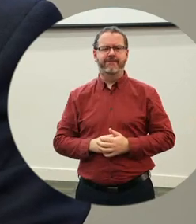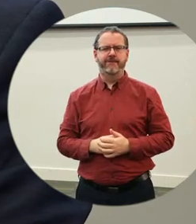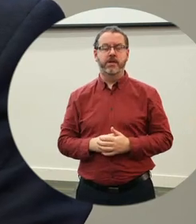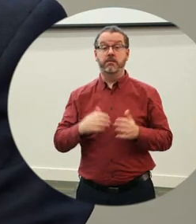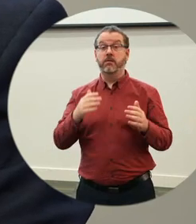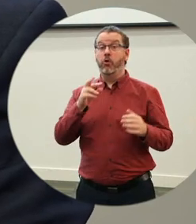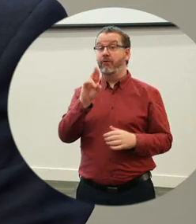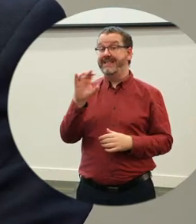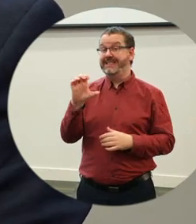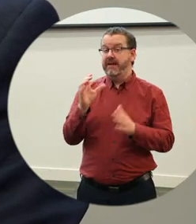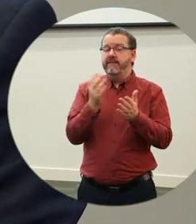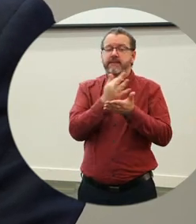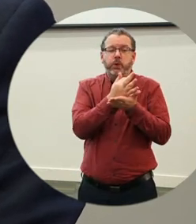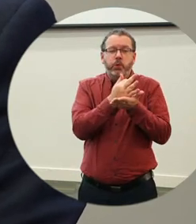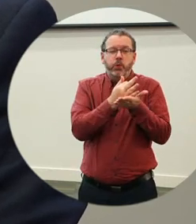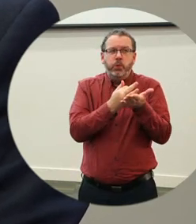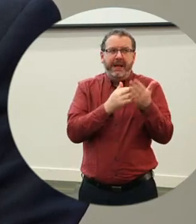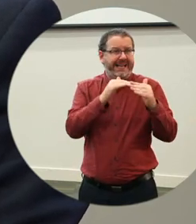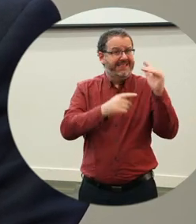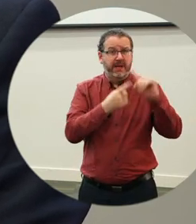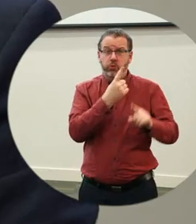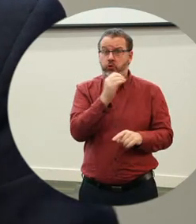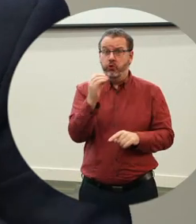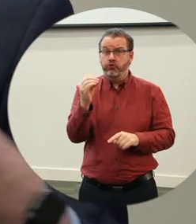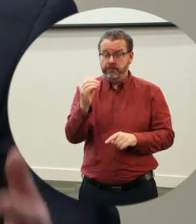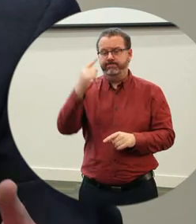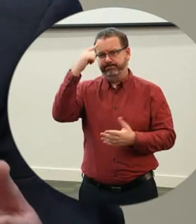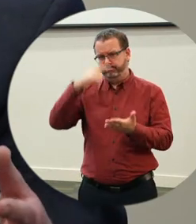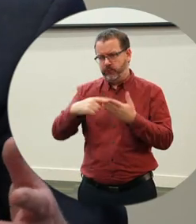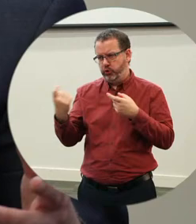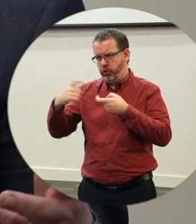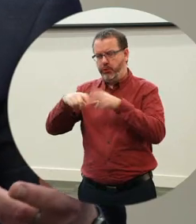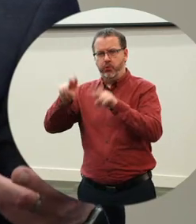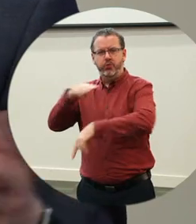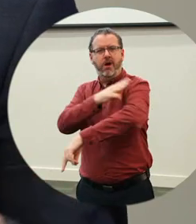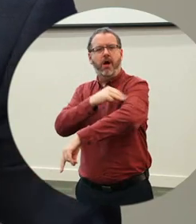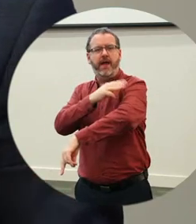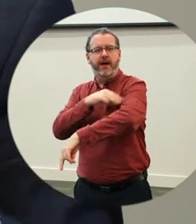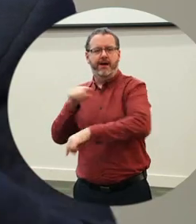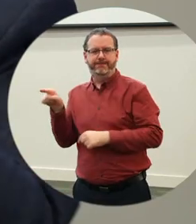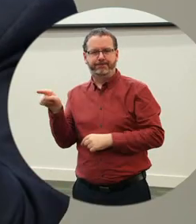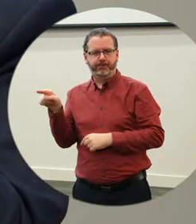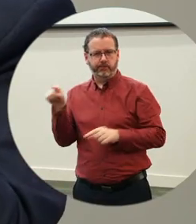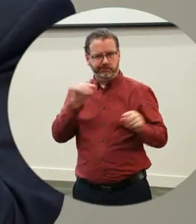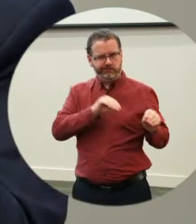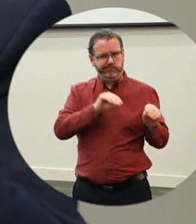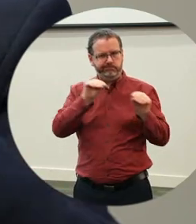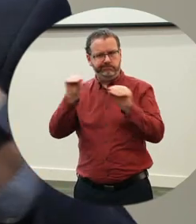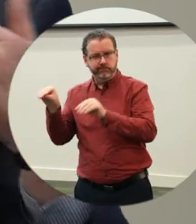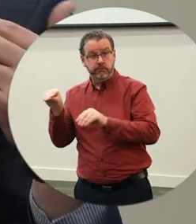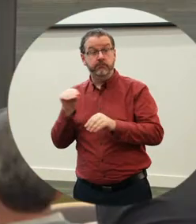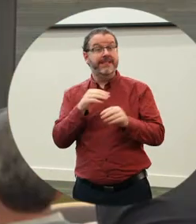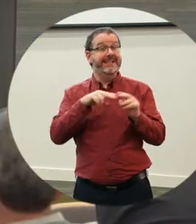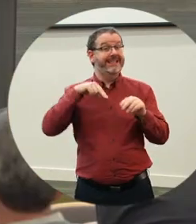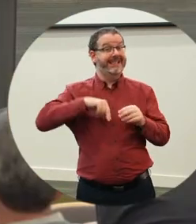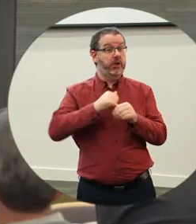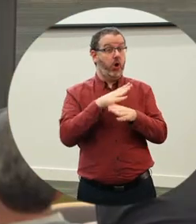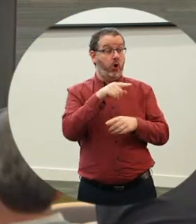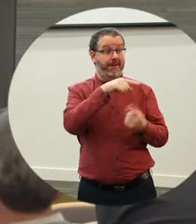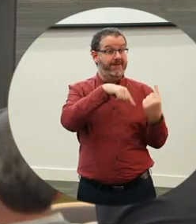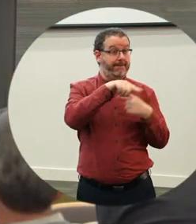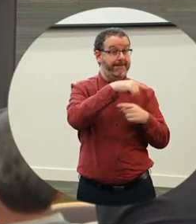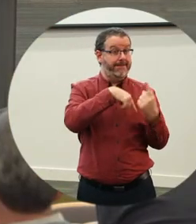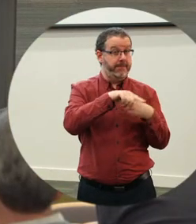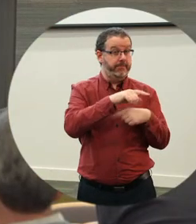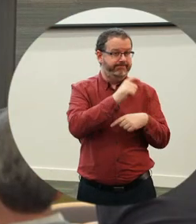men joined the Guards, fewer than 100. And nearly all of them were men who had been secretly on Michael